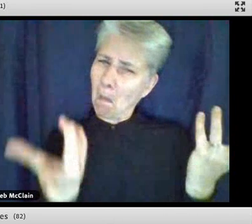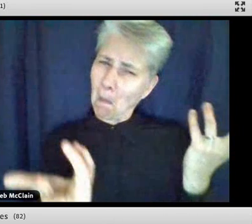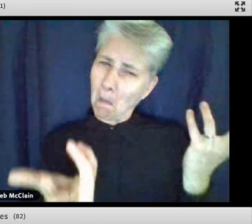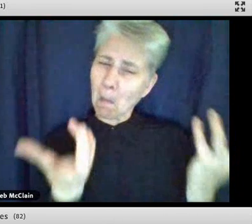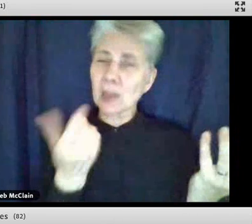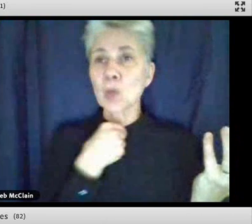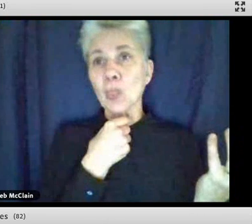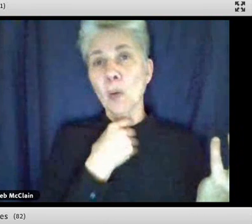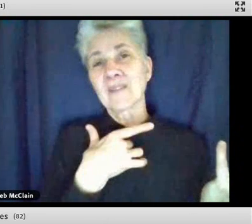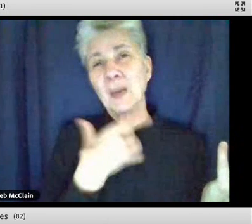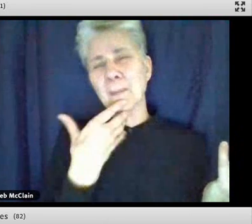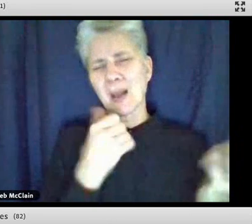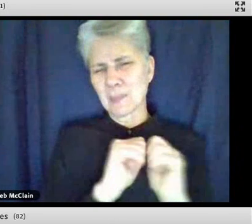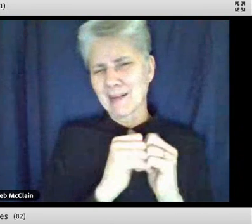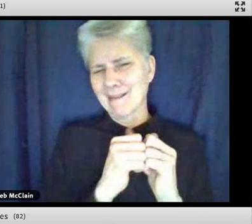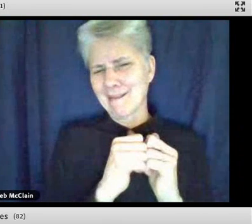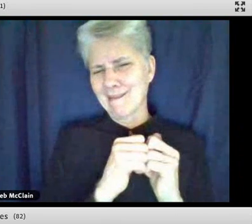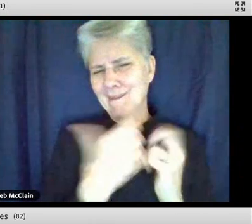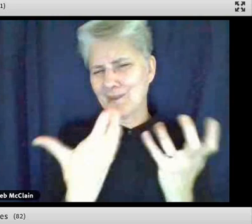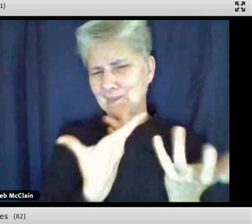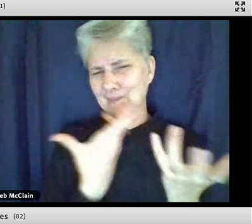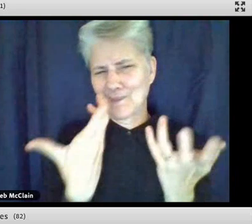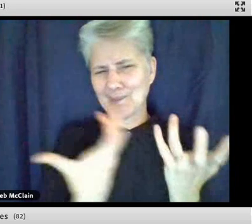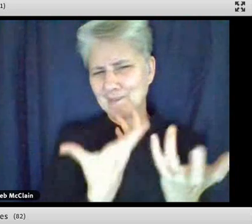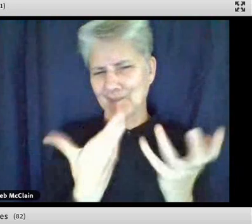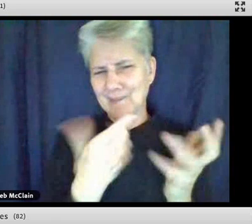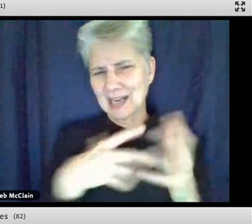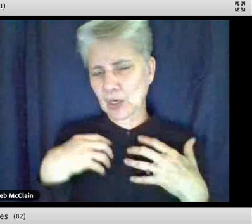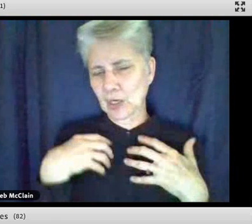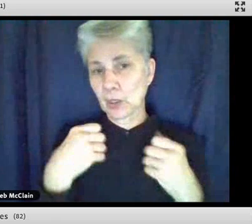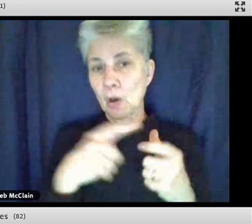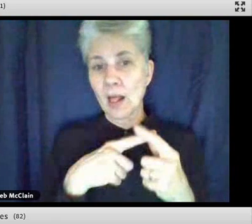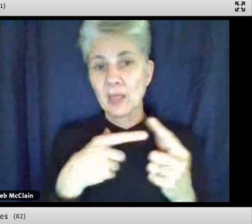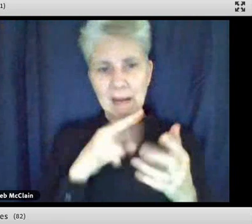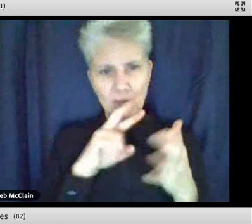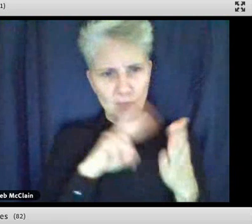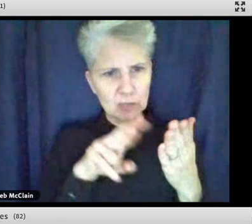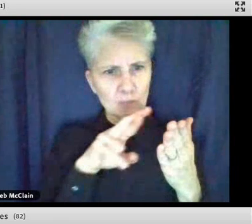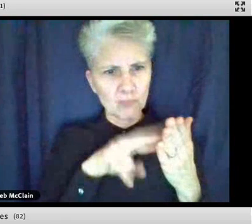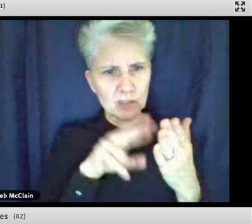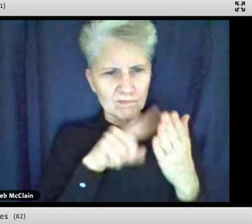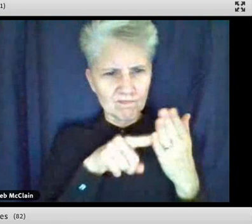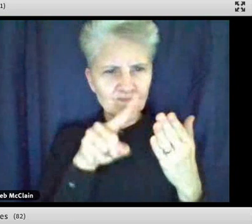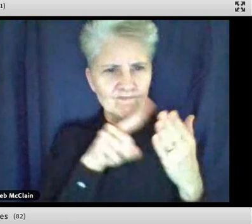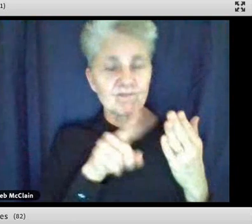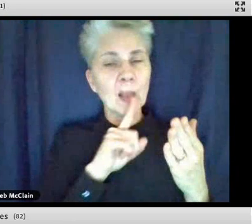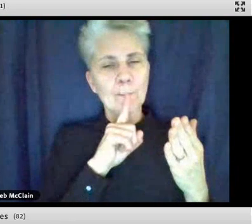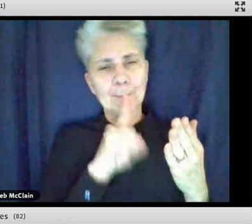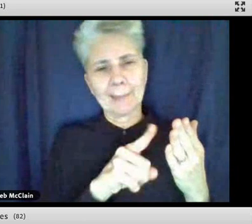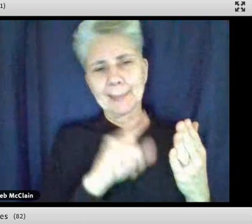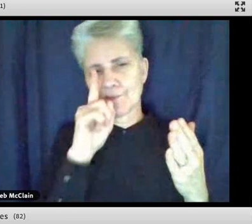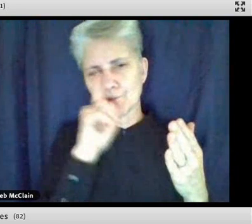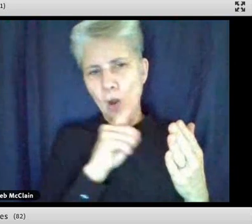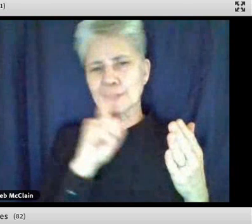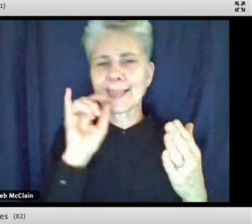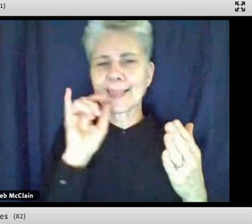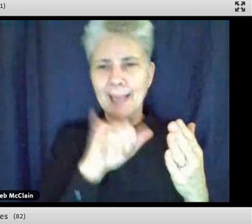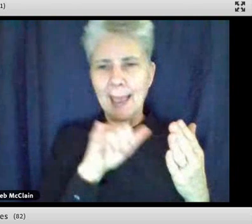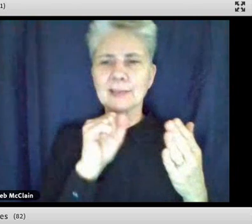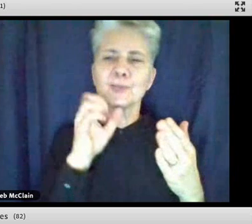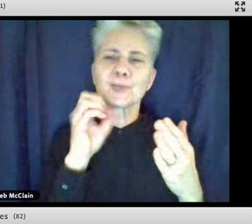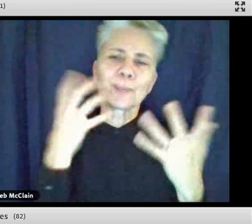make you feel better, but I don't think it's going to cure it. And then I went and did my research, and apparently that is absolutely false.